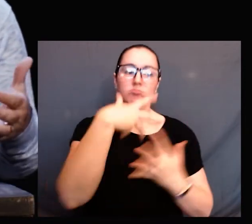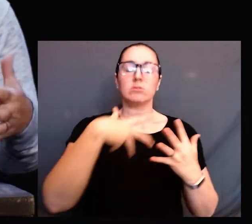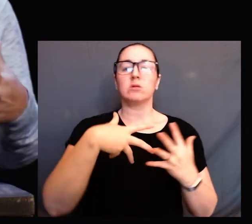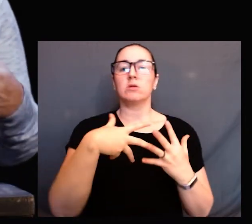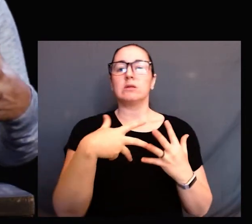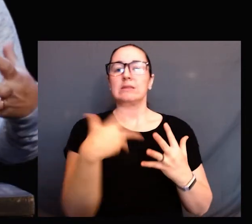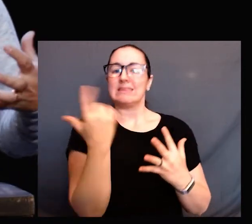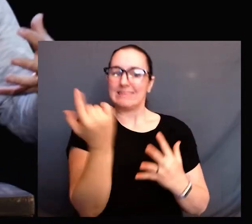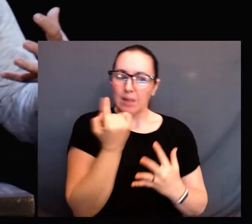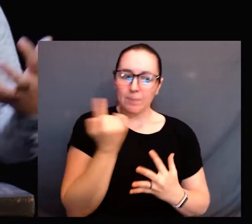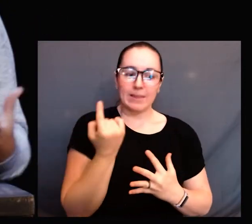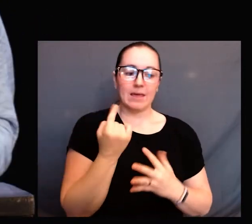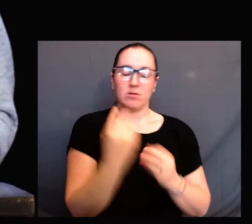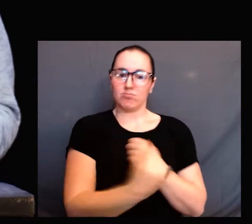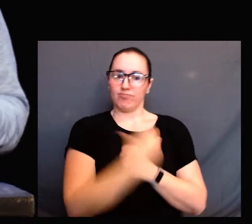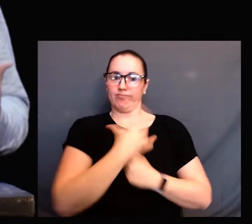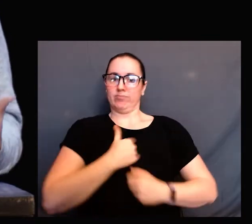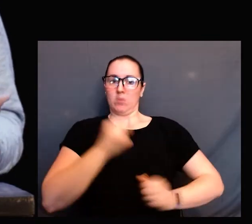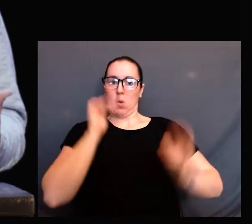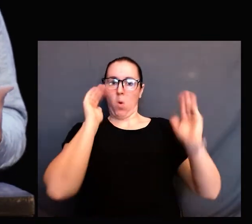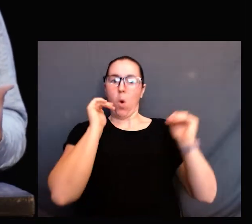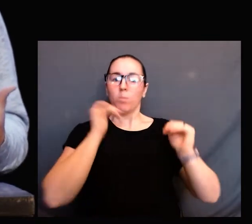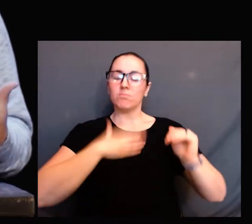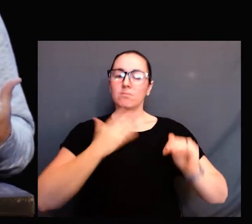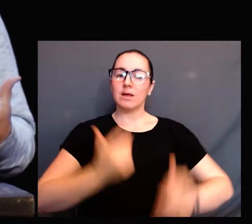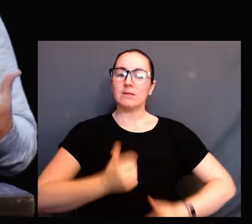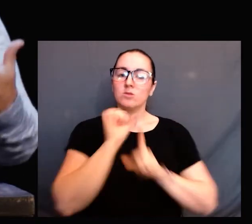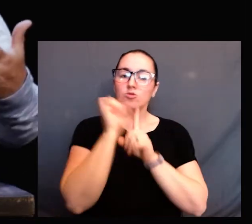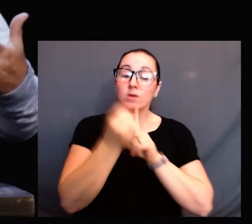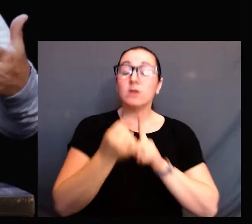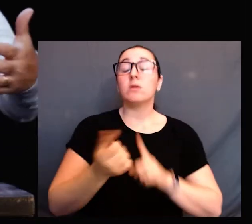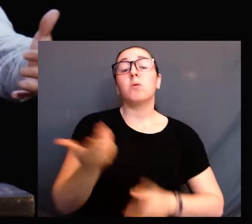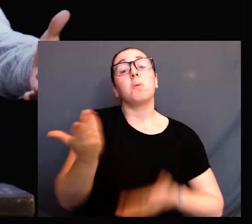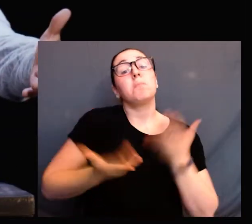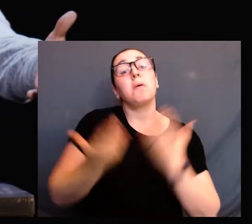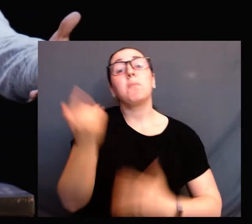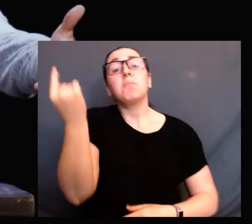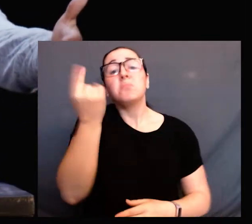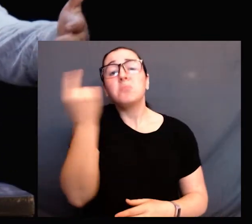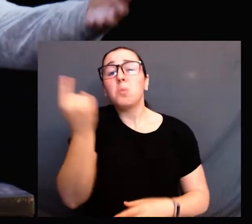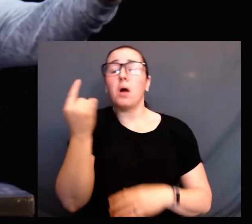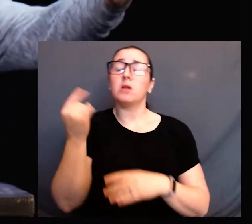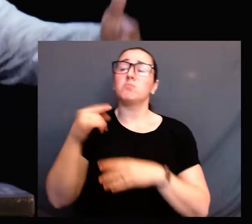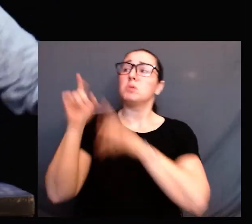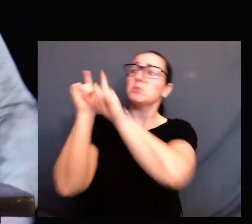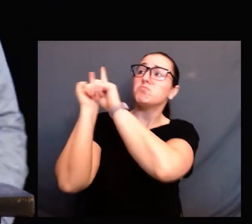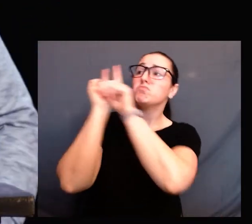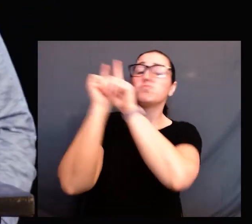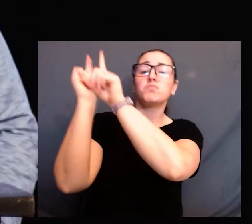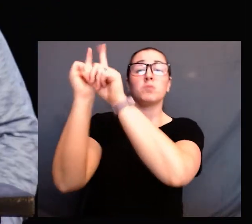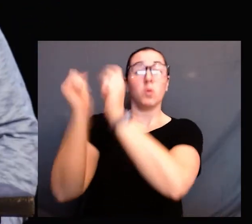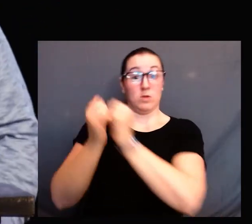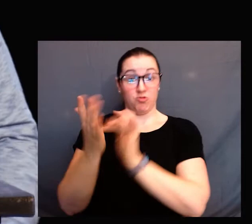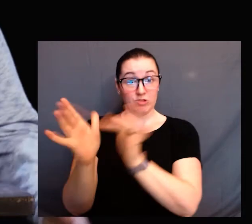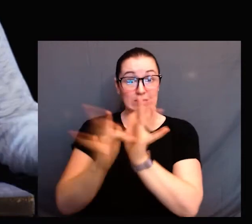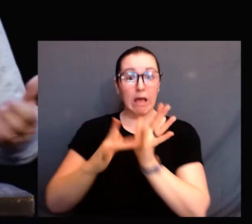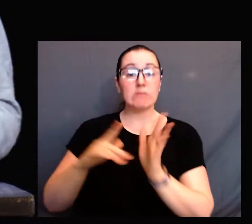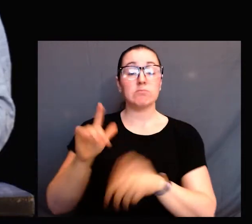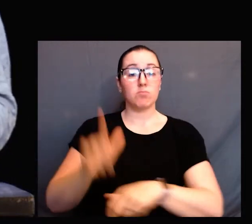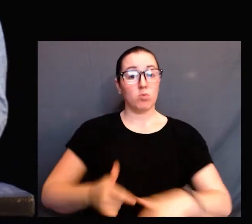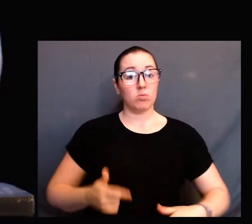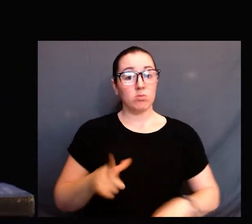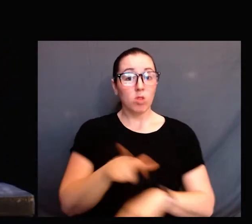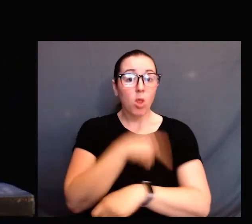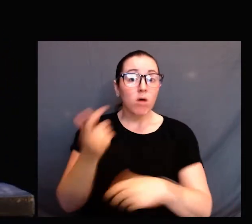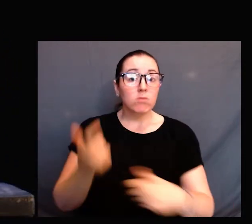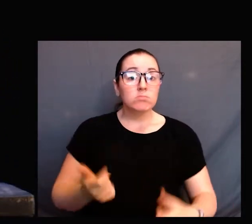around something that can bring me some hope into my situation. Or maybe somebody who's been walking with Jesus for a long period of time,